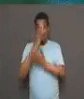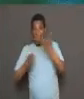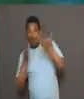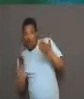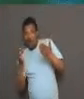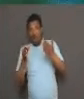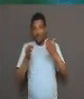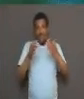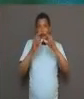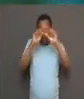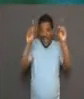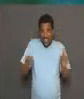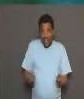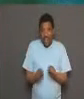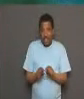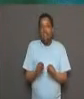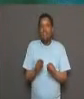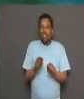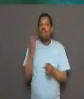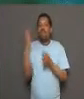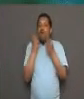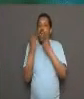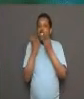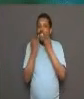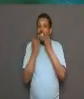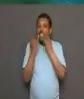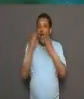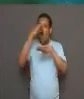of the marginal information on maps.